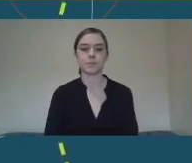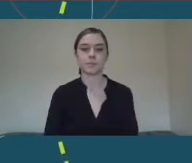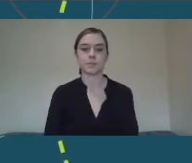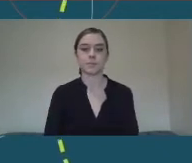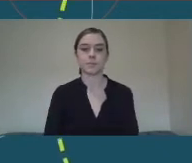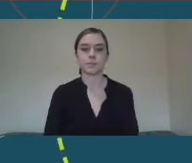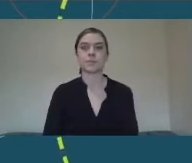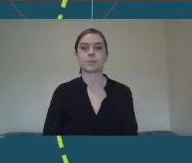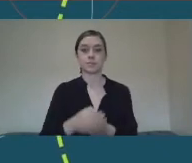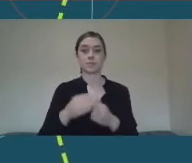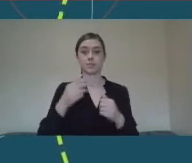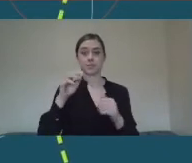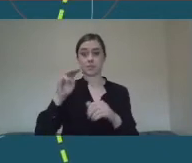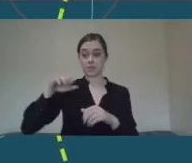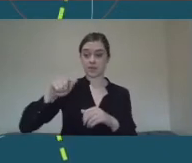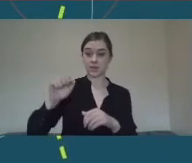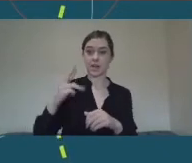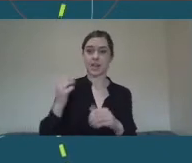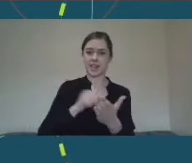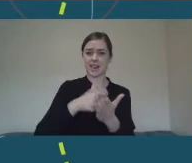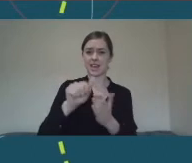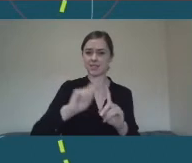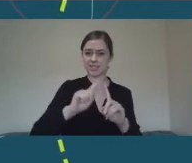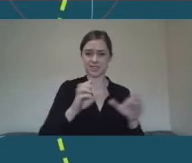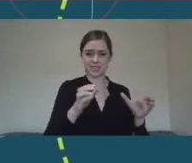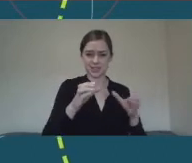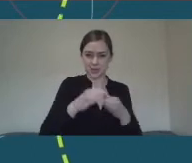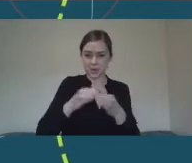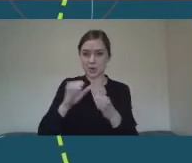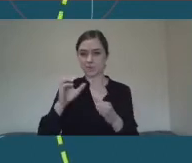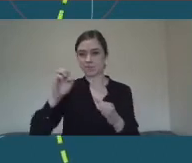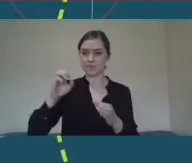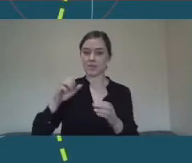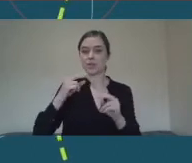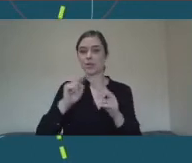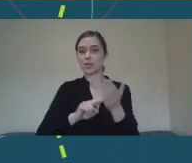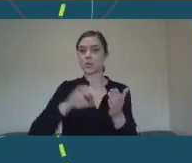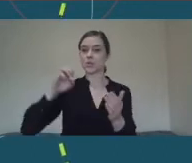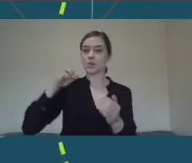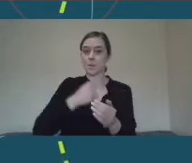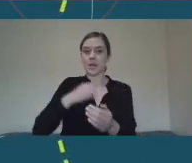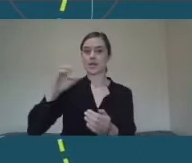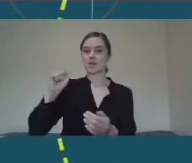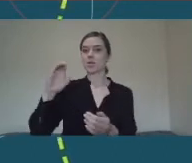Mentor has 11 evidence-based wellness domains, and we use the acronym MyScorecard. So Mentor is composed of